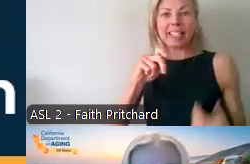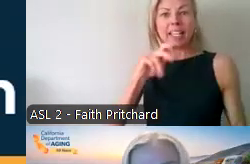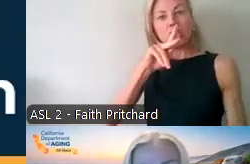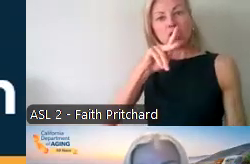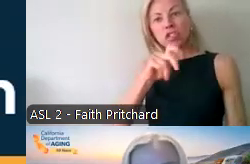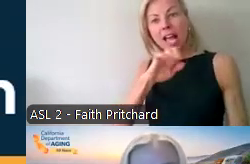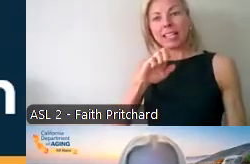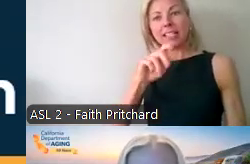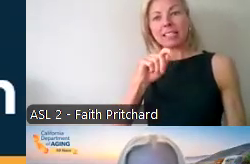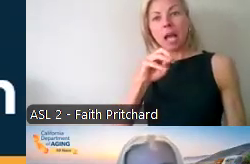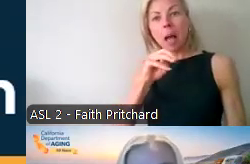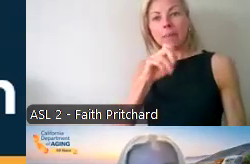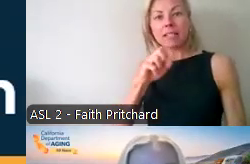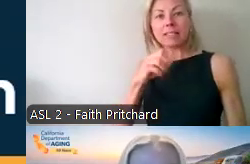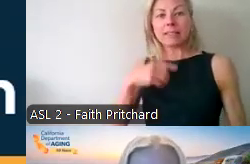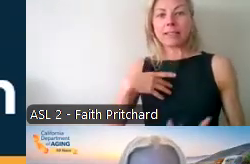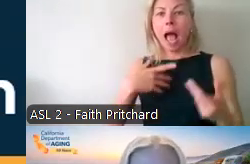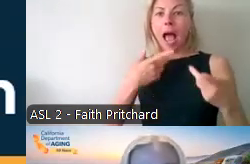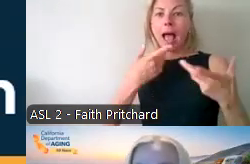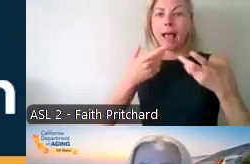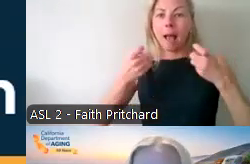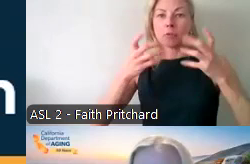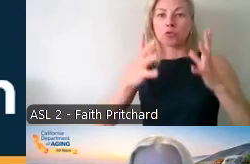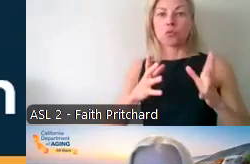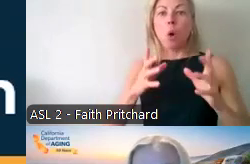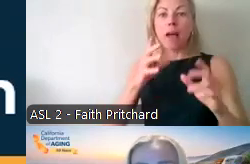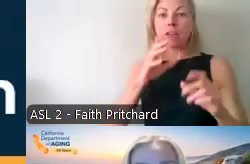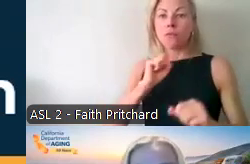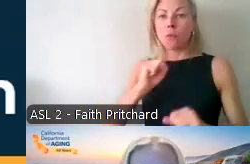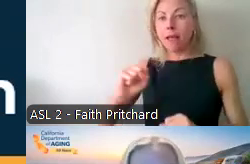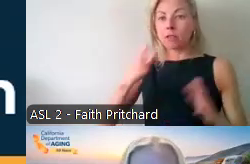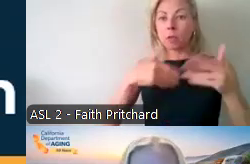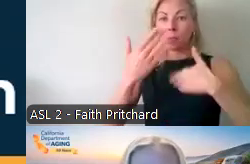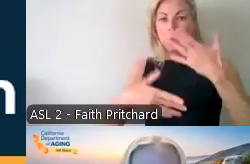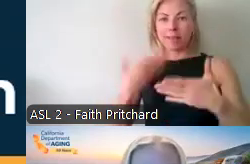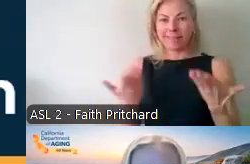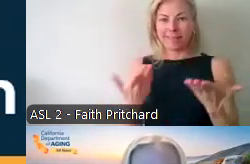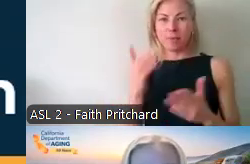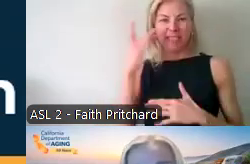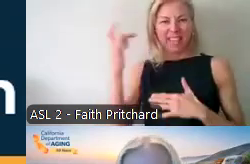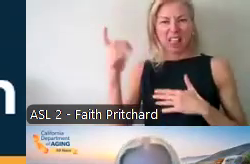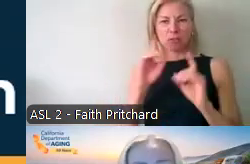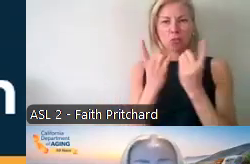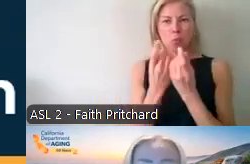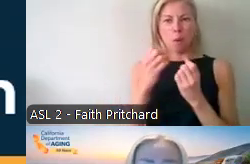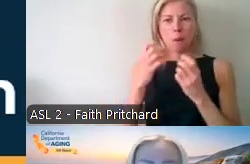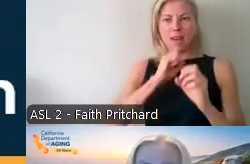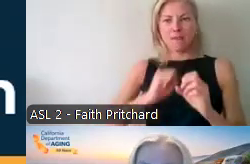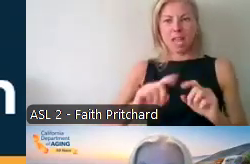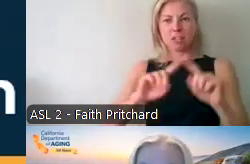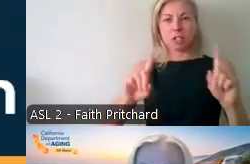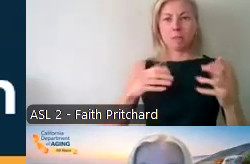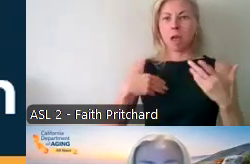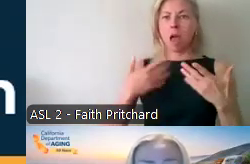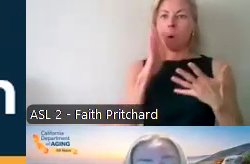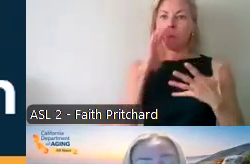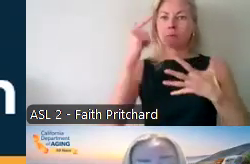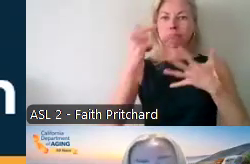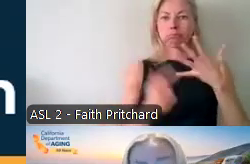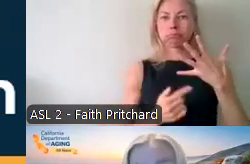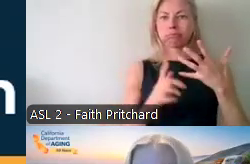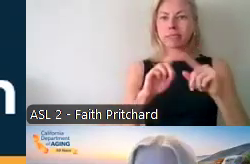Plan for Aging Project Director here at the California Department of Aging. And I'm going to walk through just a few logistical items as it relates to